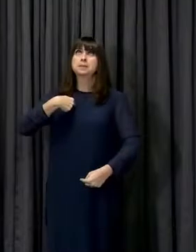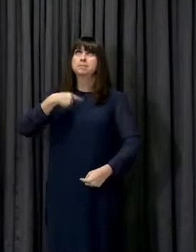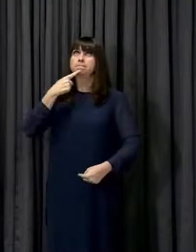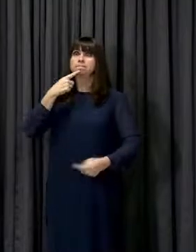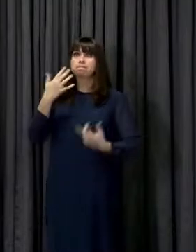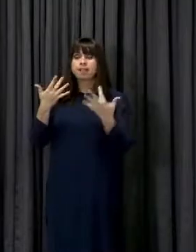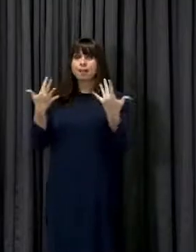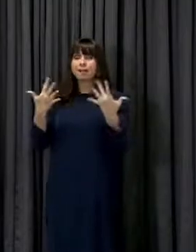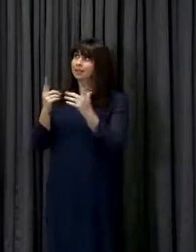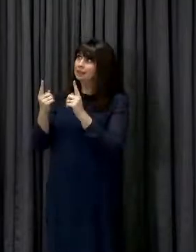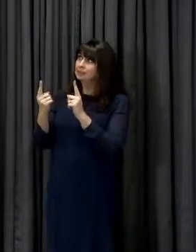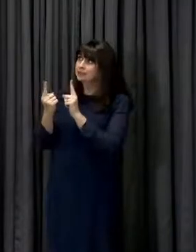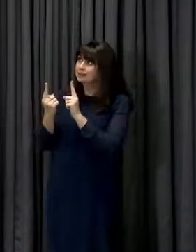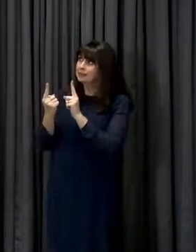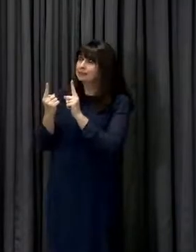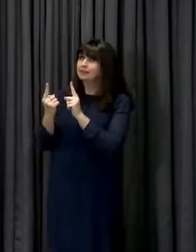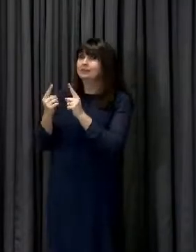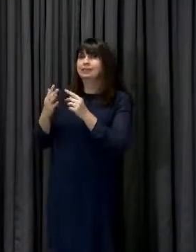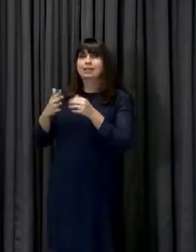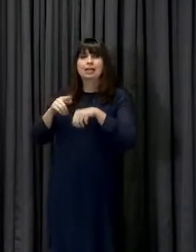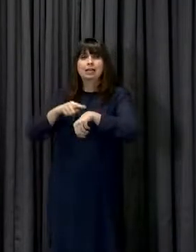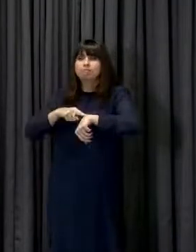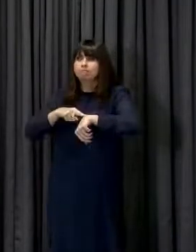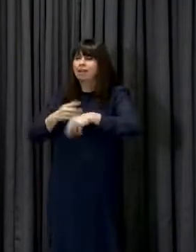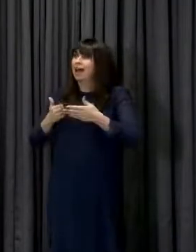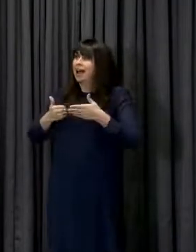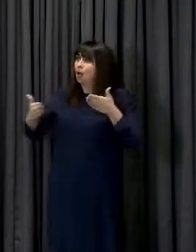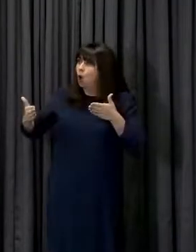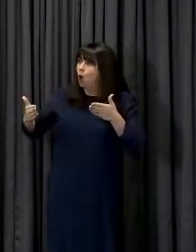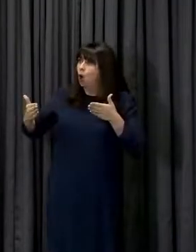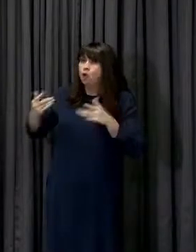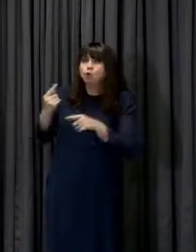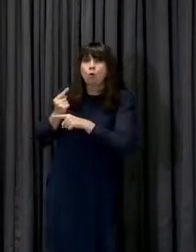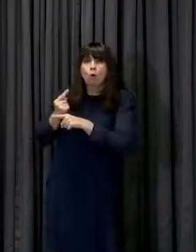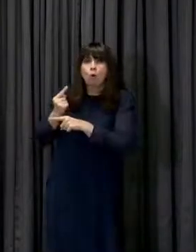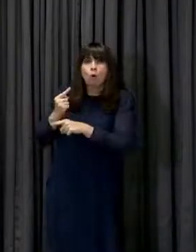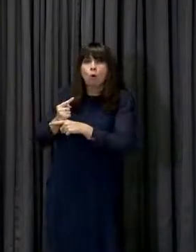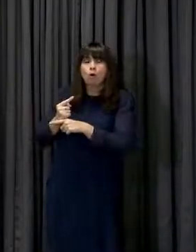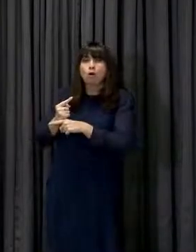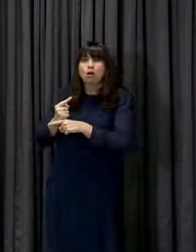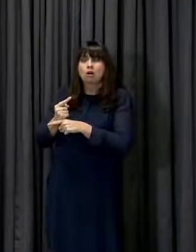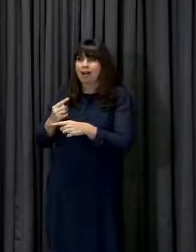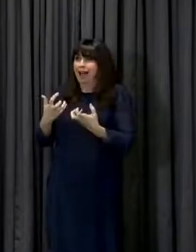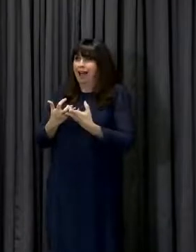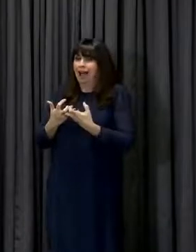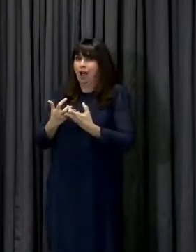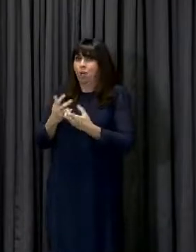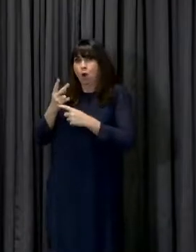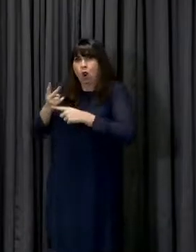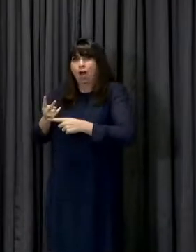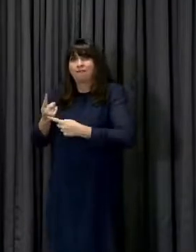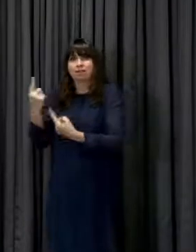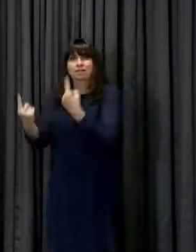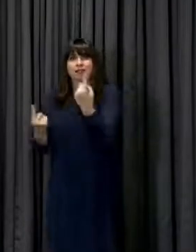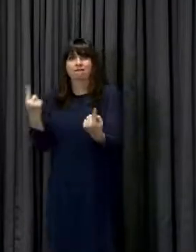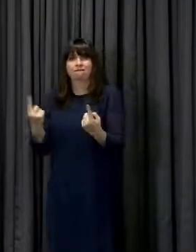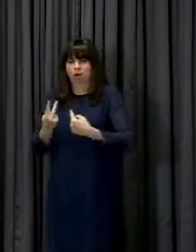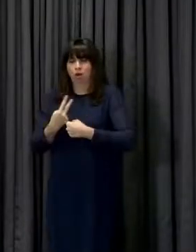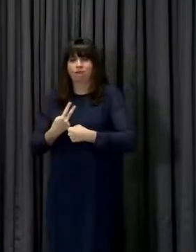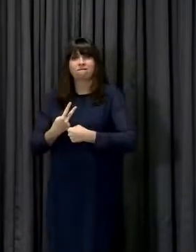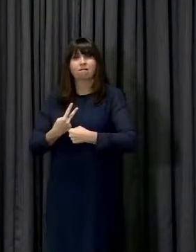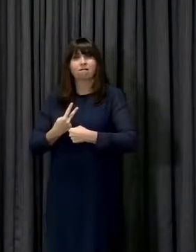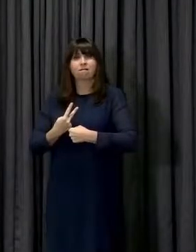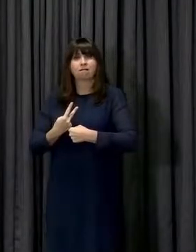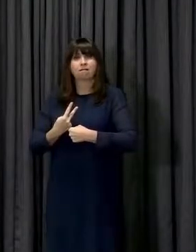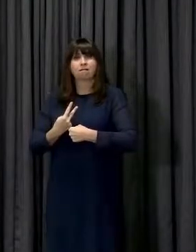people we see, how long we see them for, and what we can do to take care of ourselves and each other. Because the rules of the government